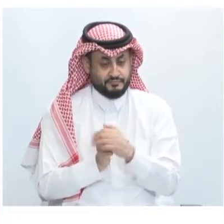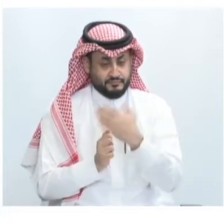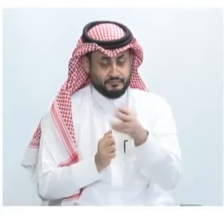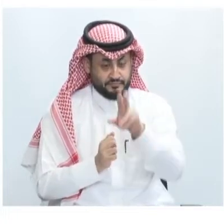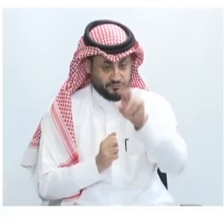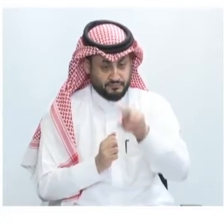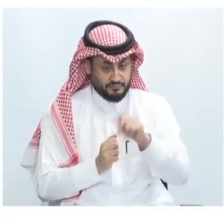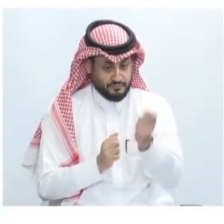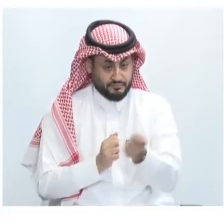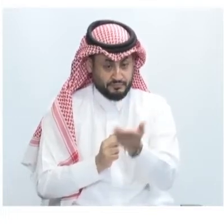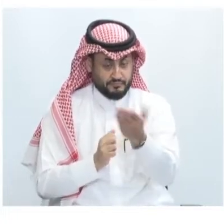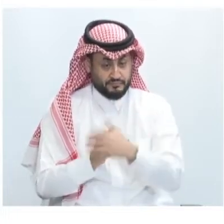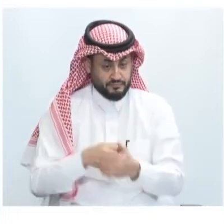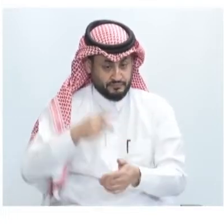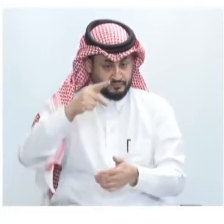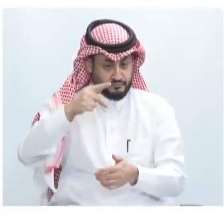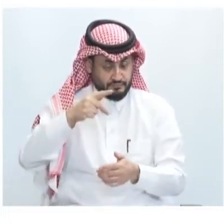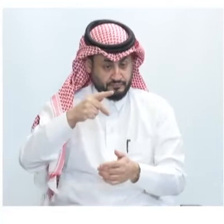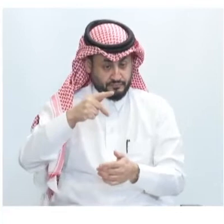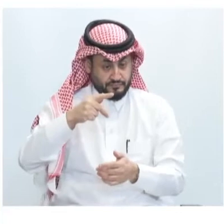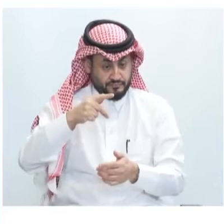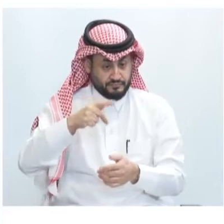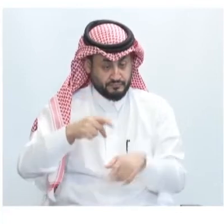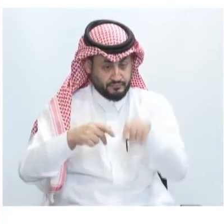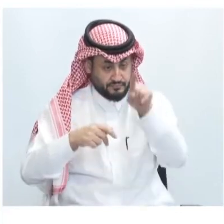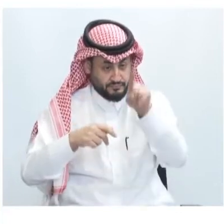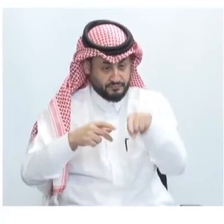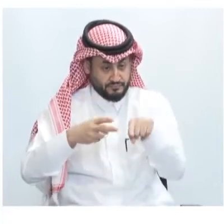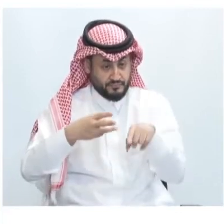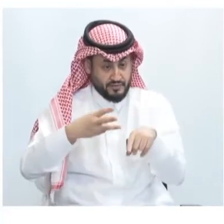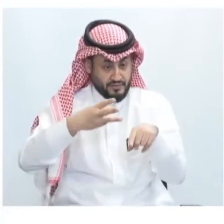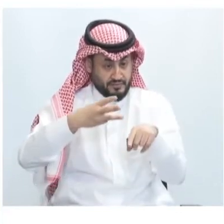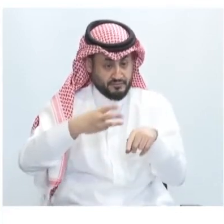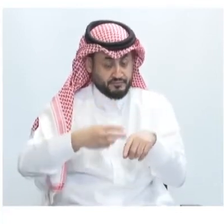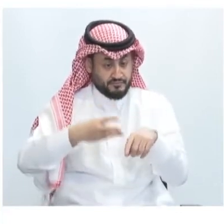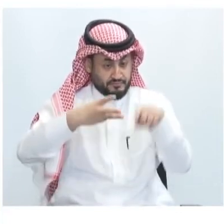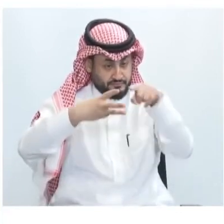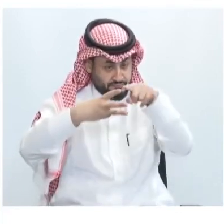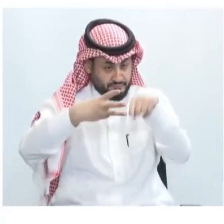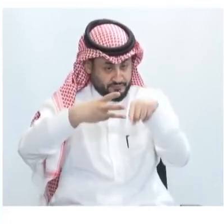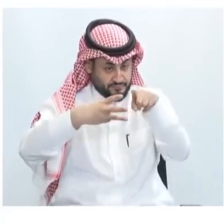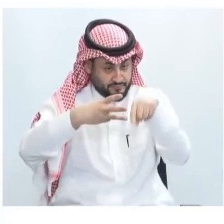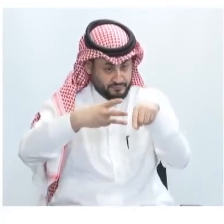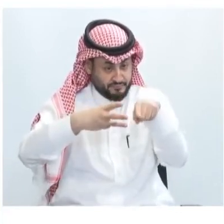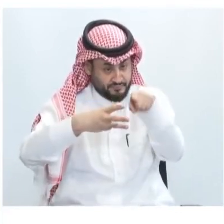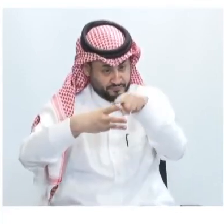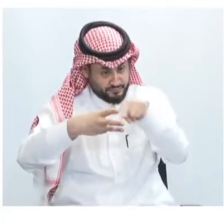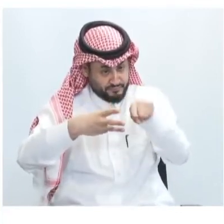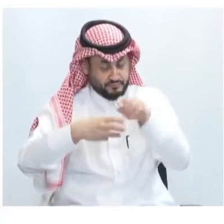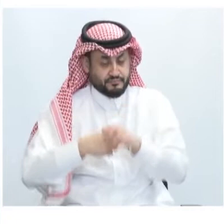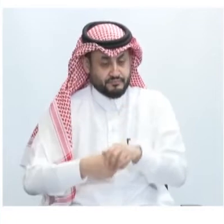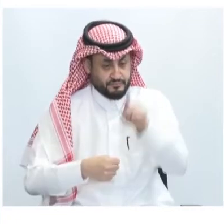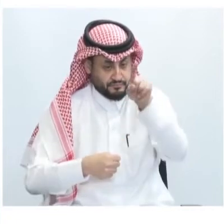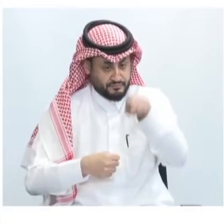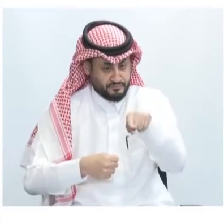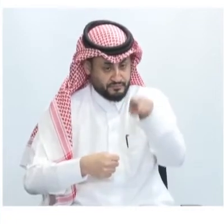the letter P from up, from number line number one up to line number three. Then half circle between